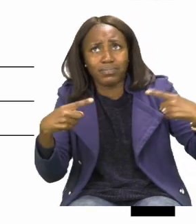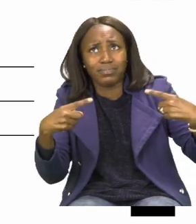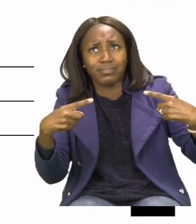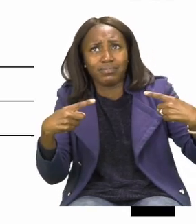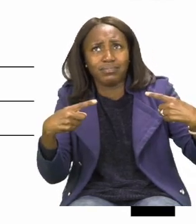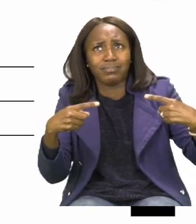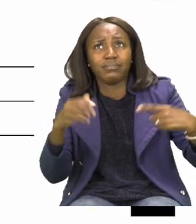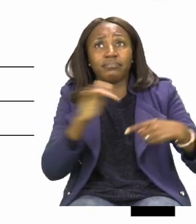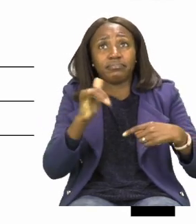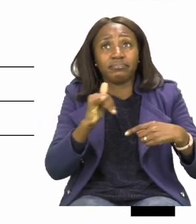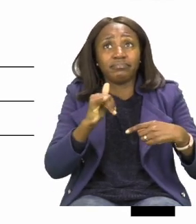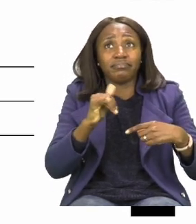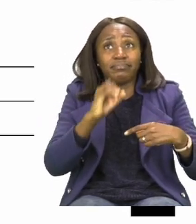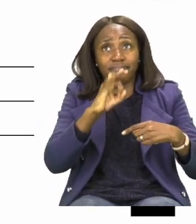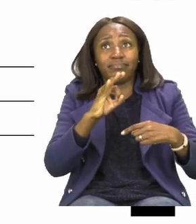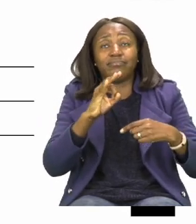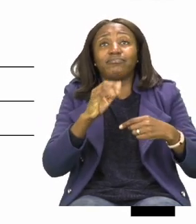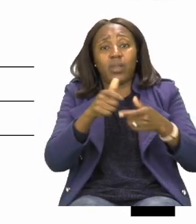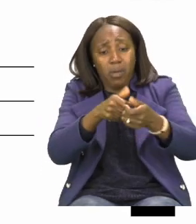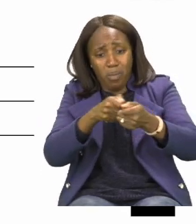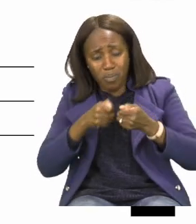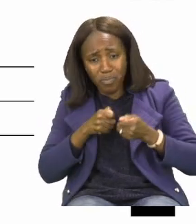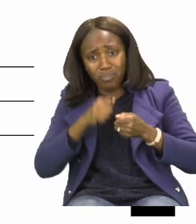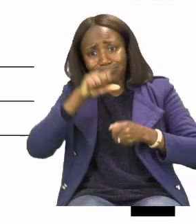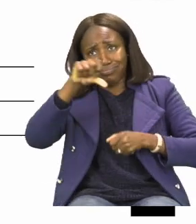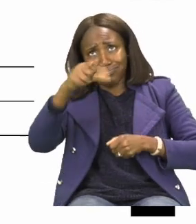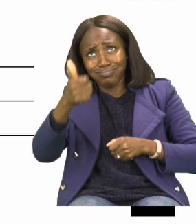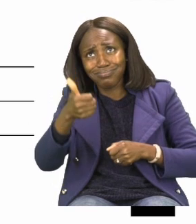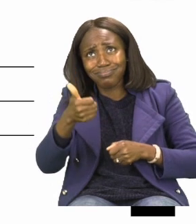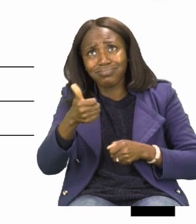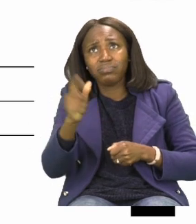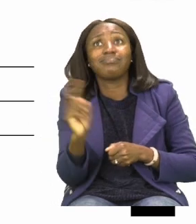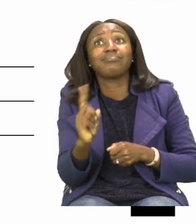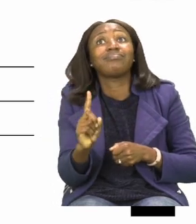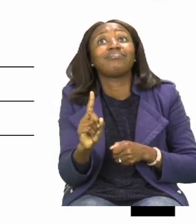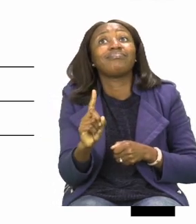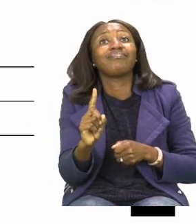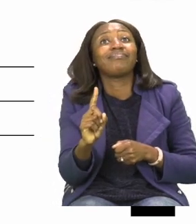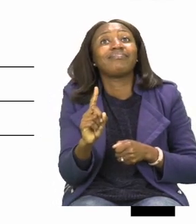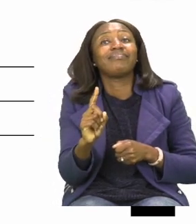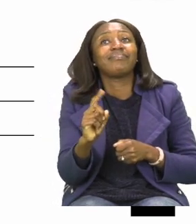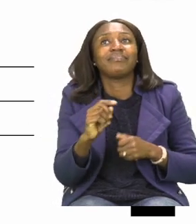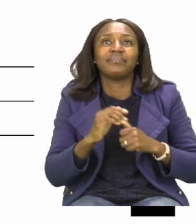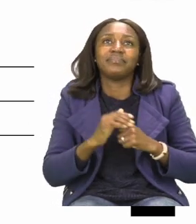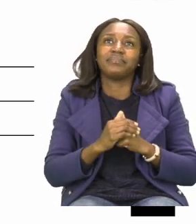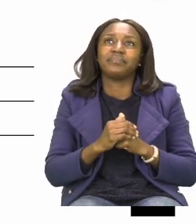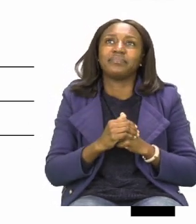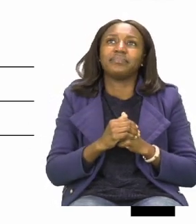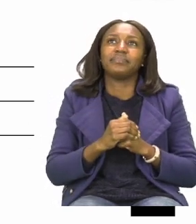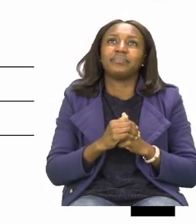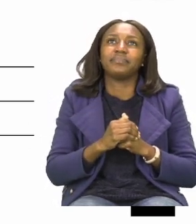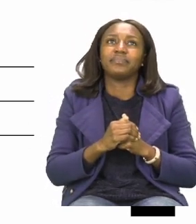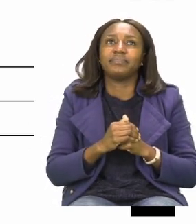Write down the word that means the opposite of pull.